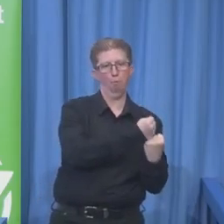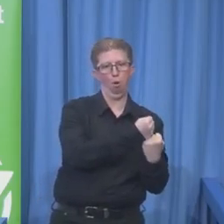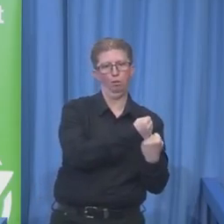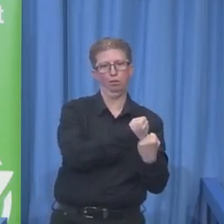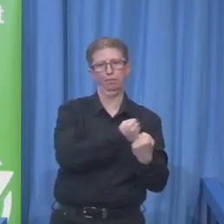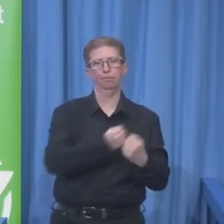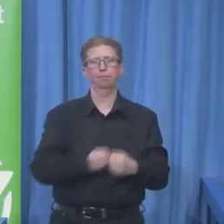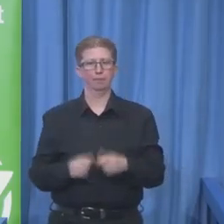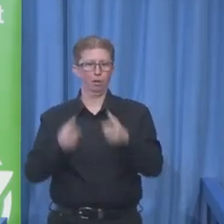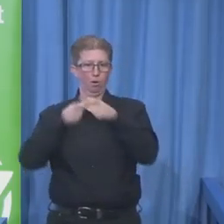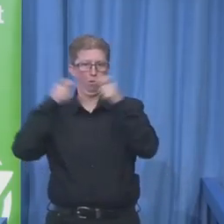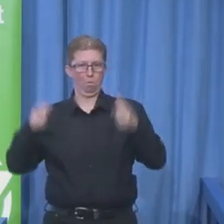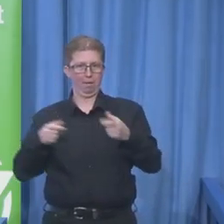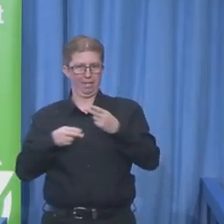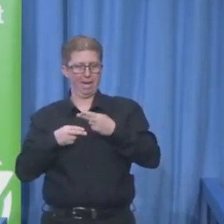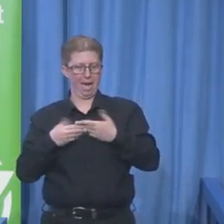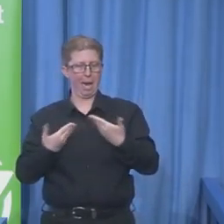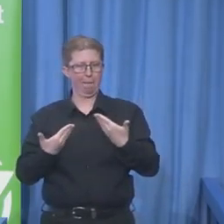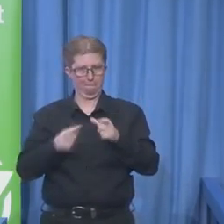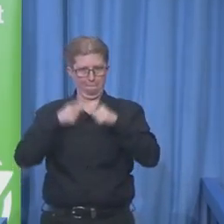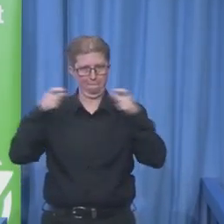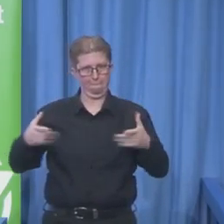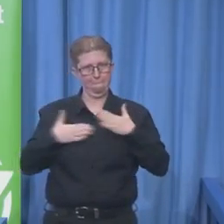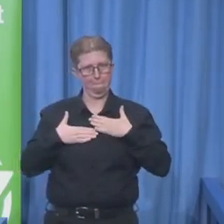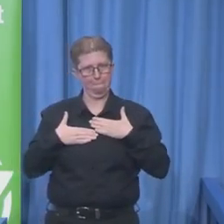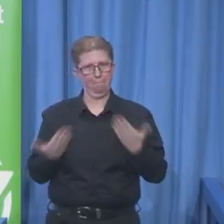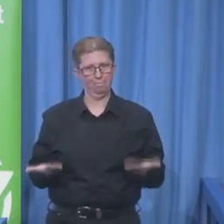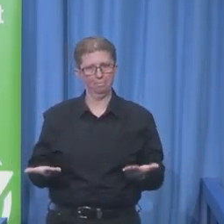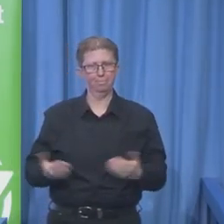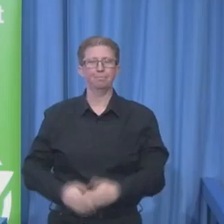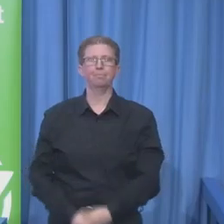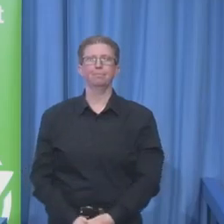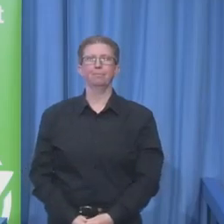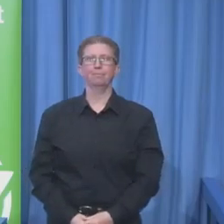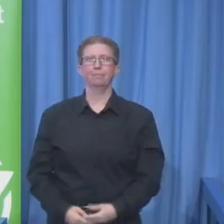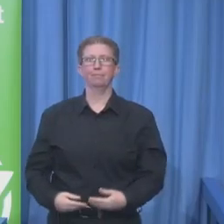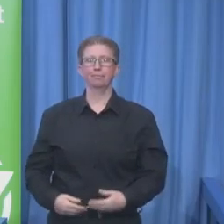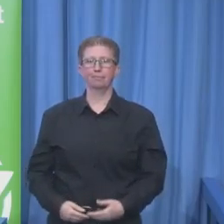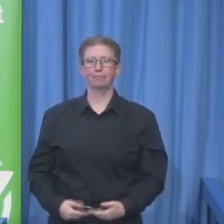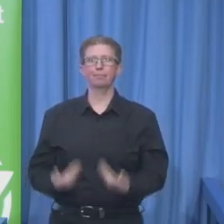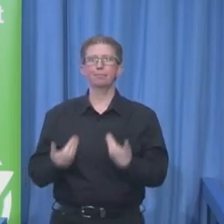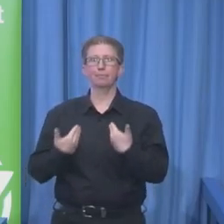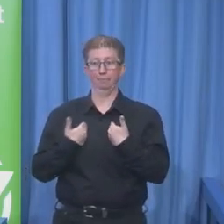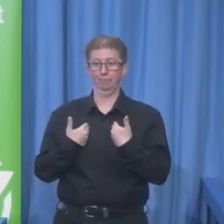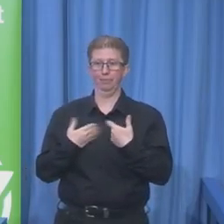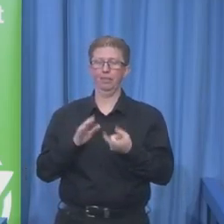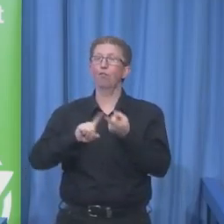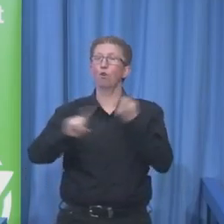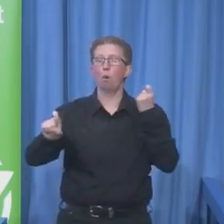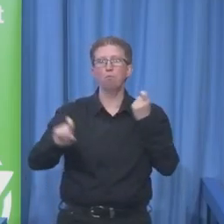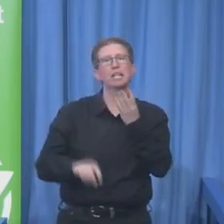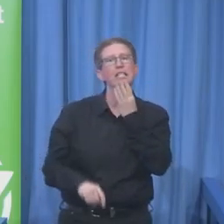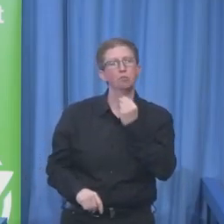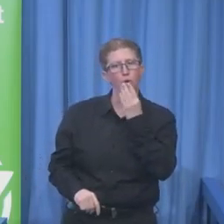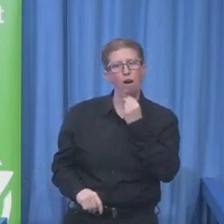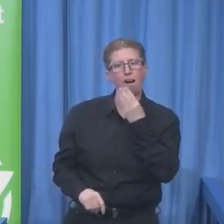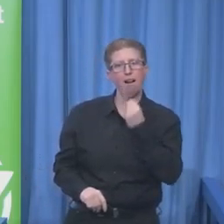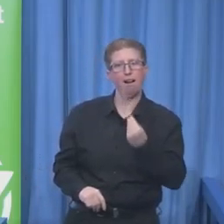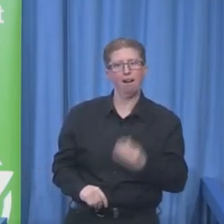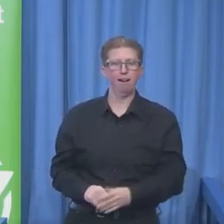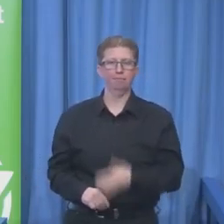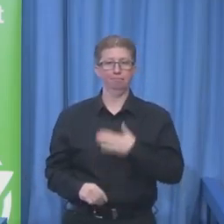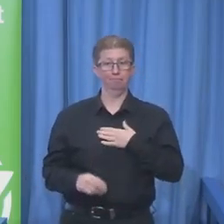Hi, everyone. My name is Irad. I'm from Israel. I represent Shekulo Tov, an Israeli NGO, and I live